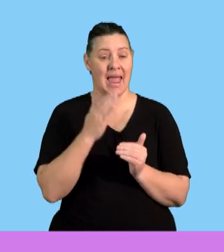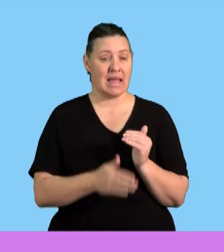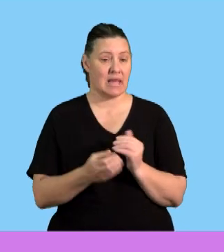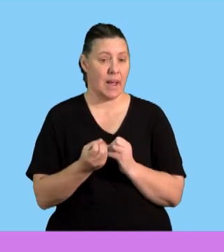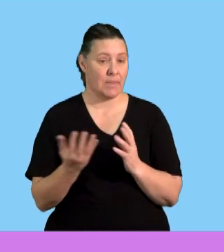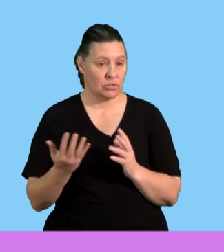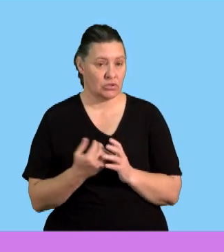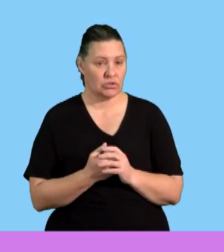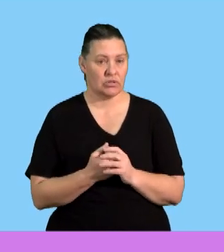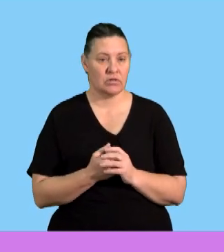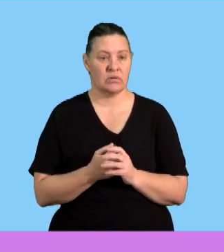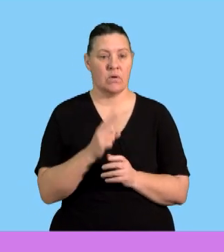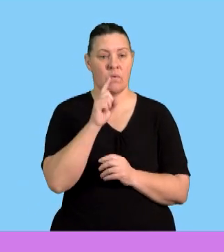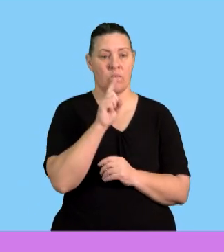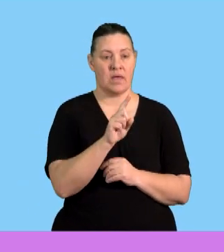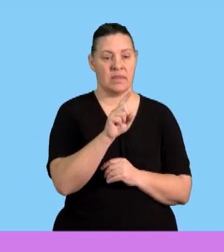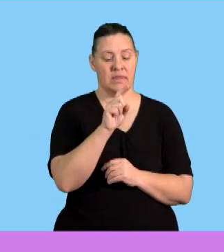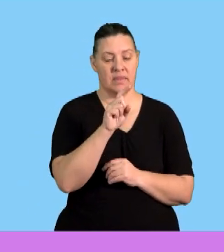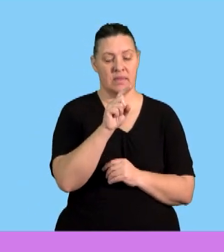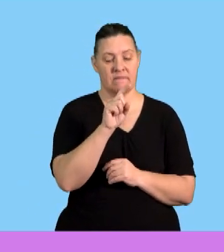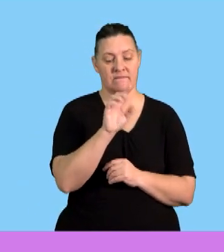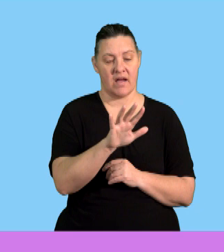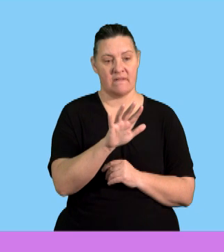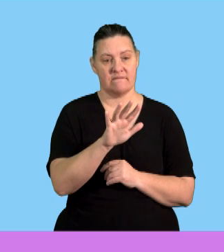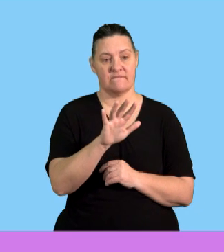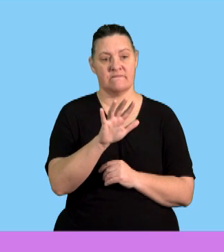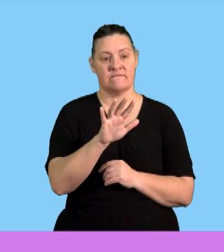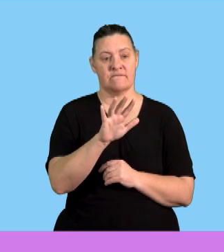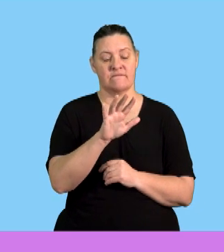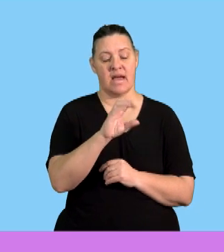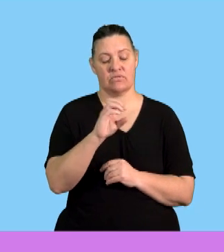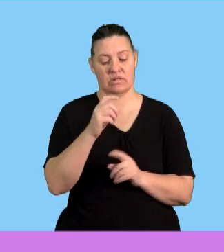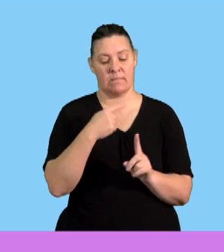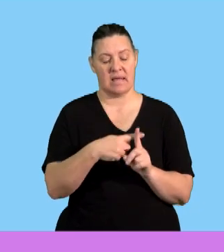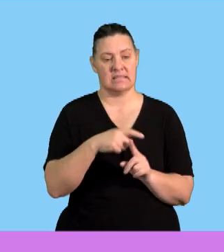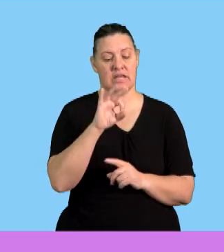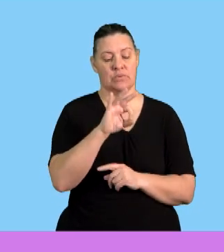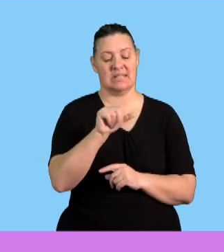at the end is going to be 1,500 plus